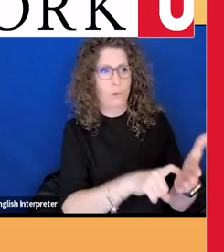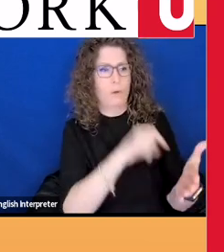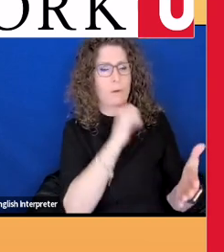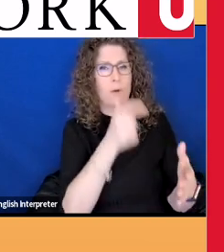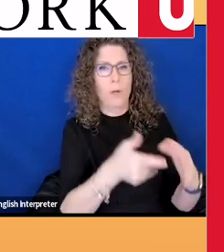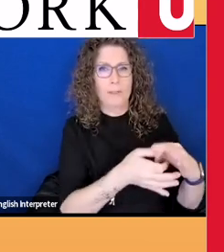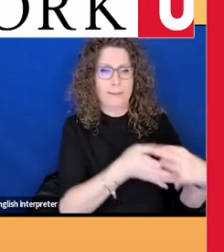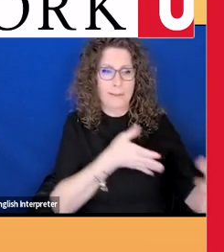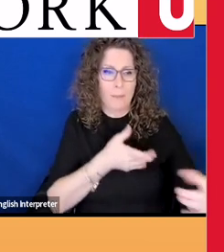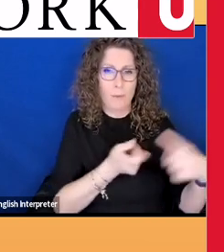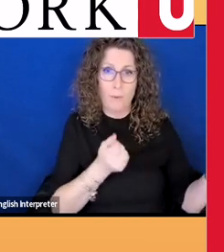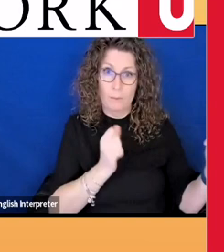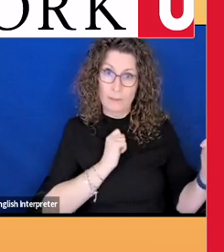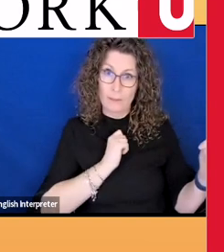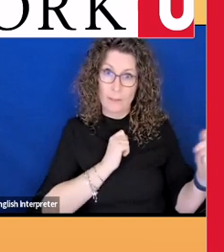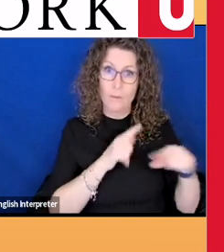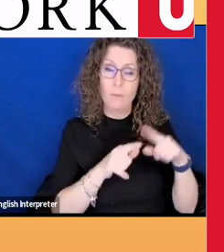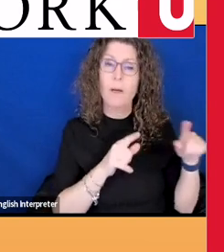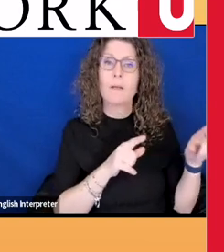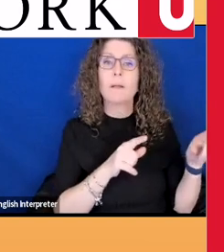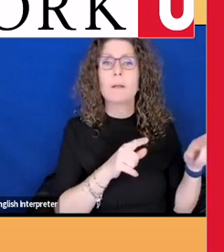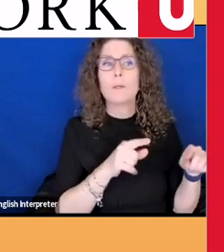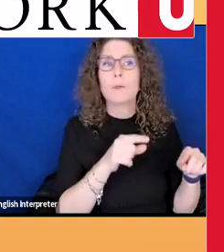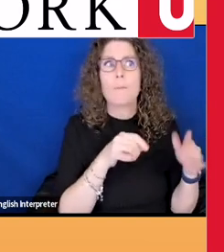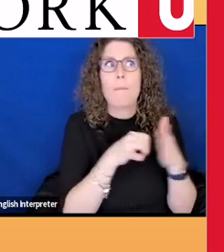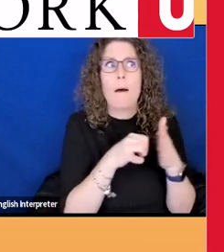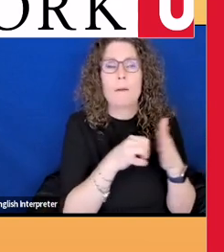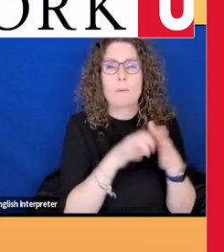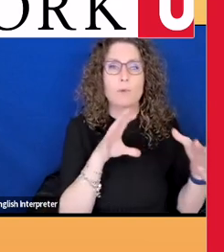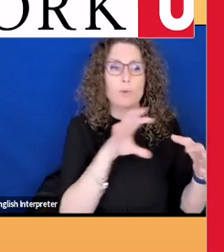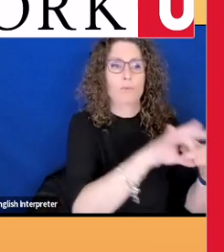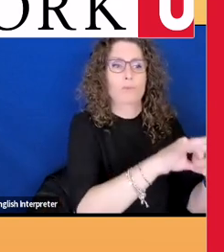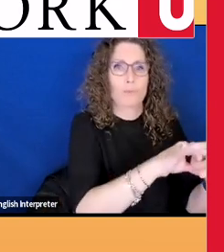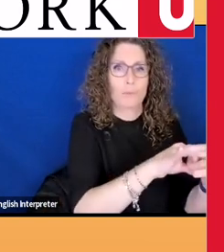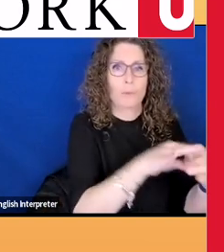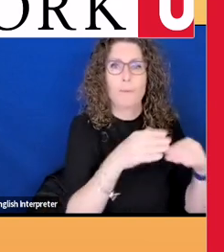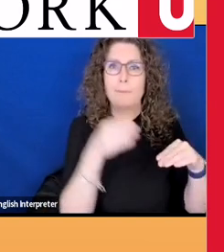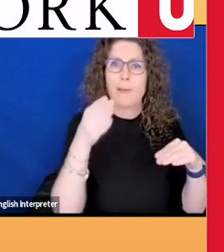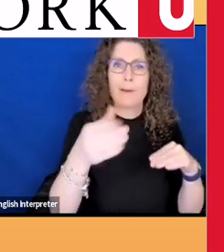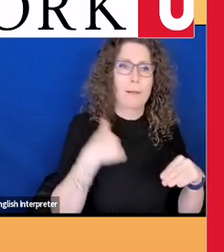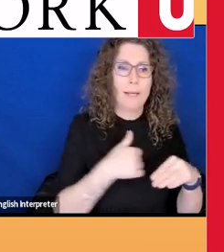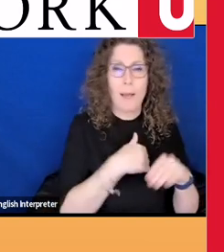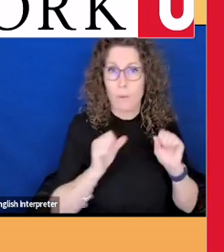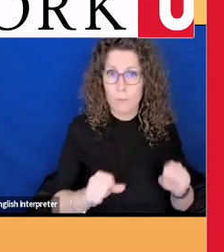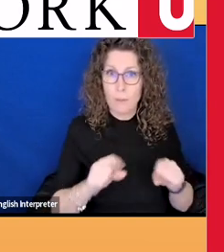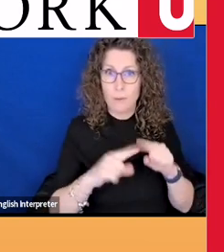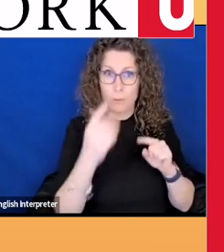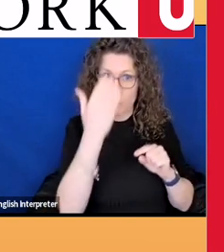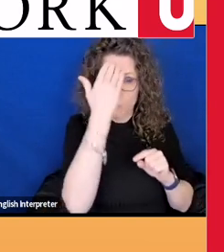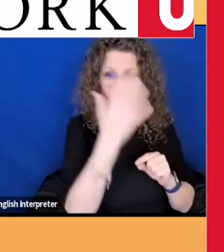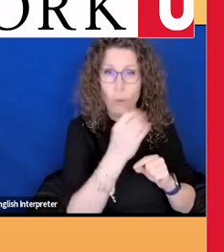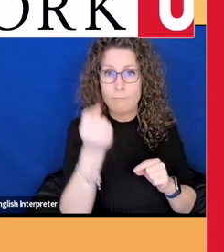from ourselves, but as ungraspable and beyond our capacity to know and to understand.